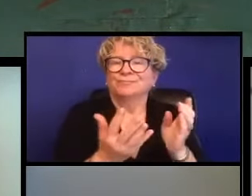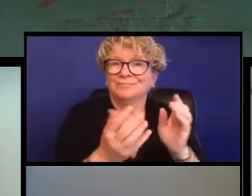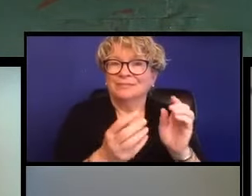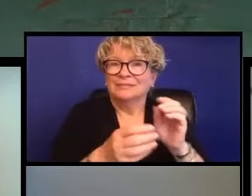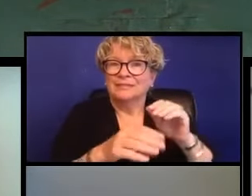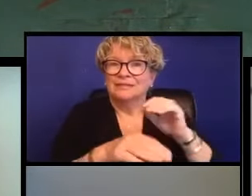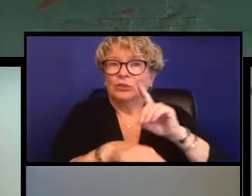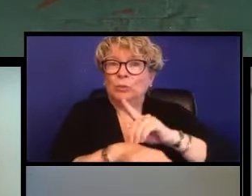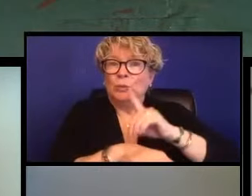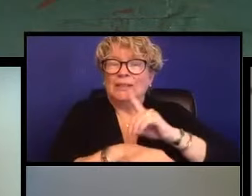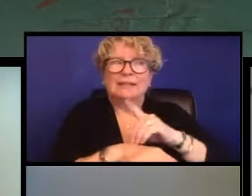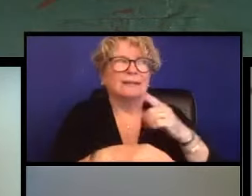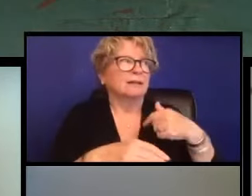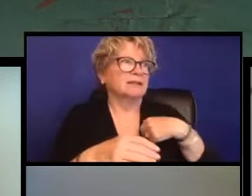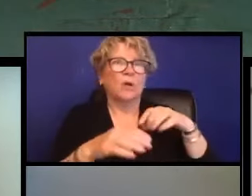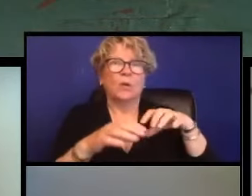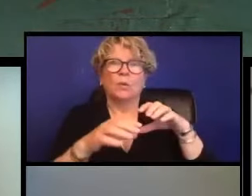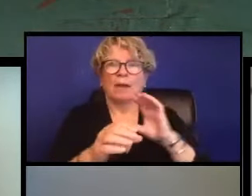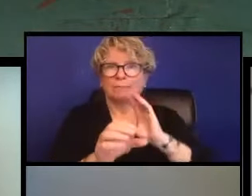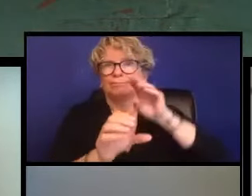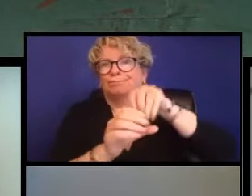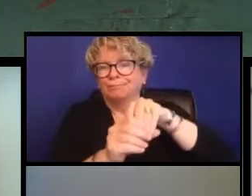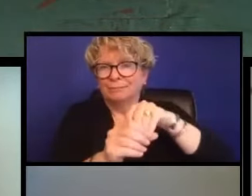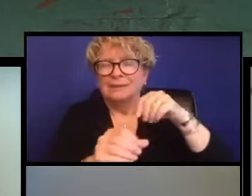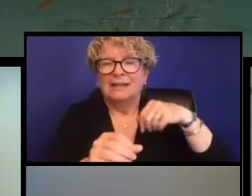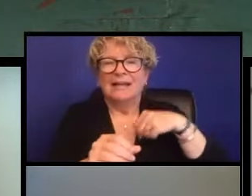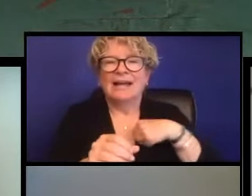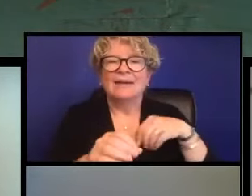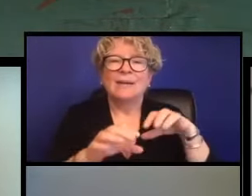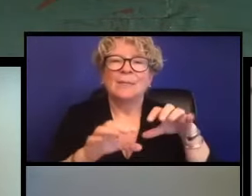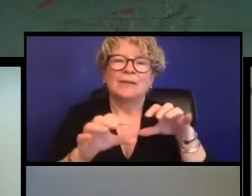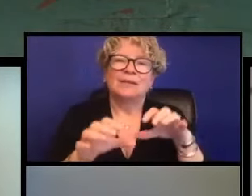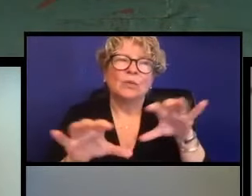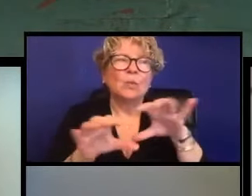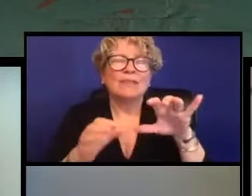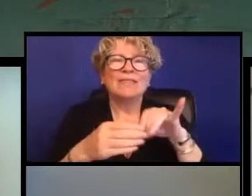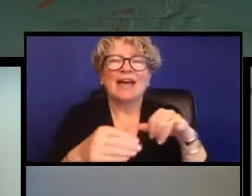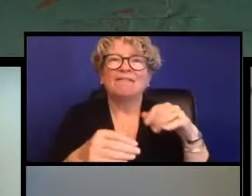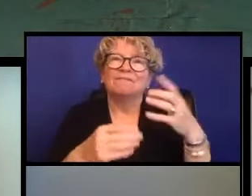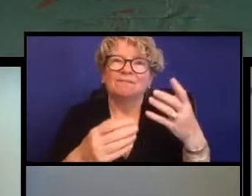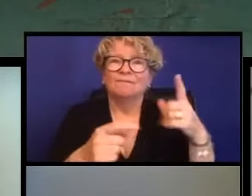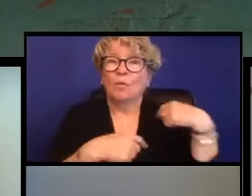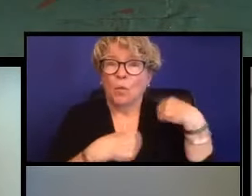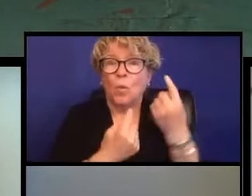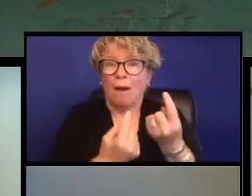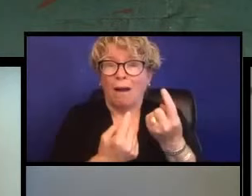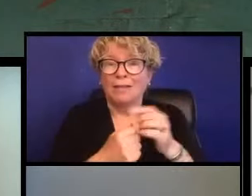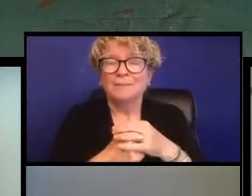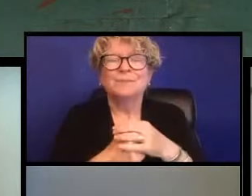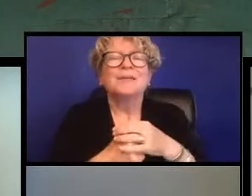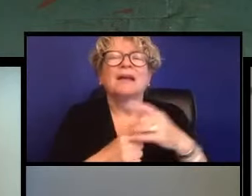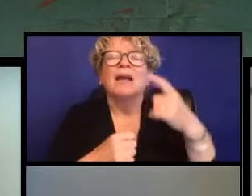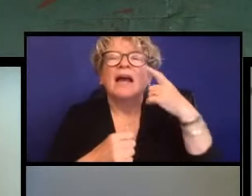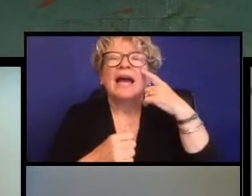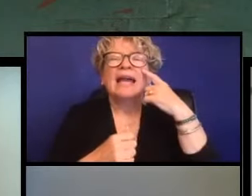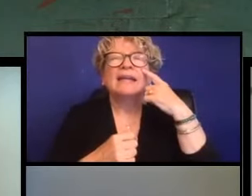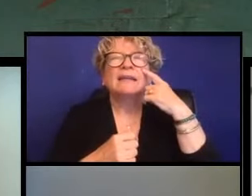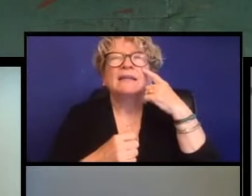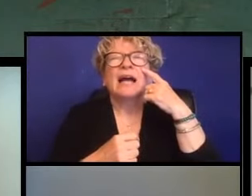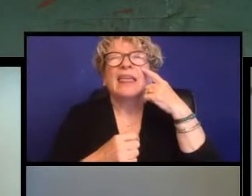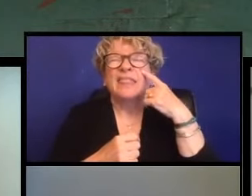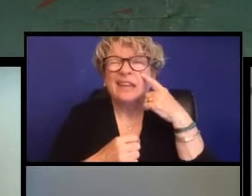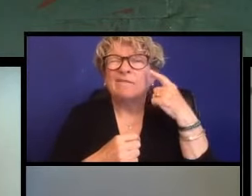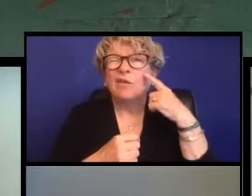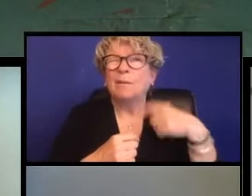know, I've been running the nonfiction at those magazines for kind of a while now. And for me, I think one of the greatest things about